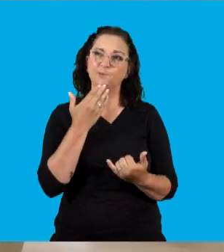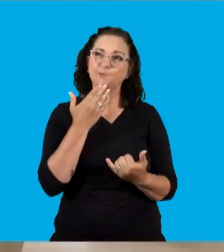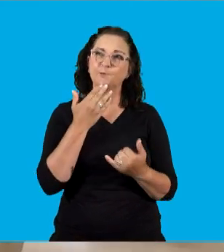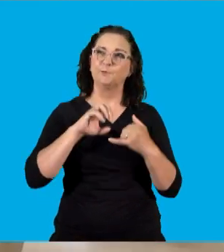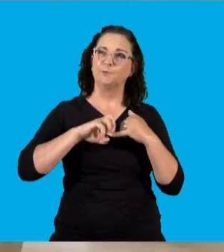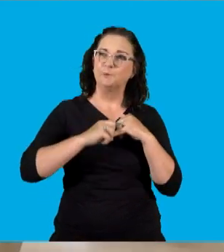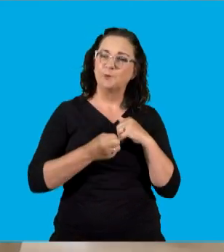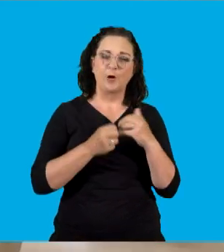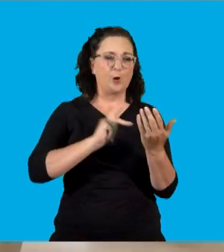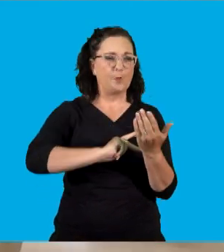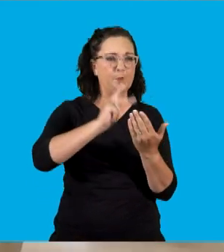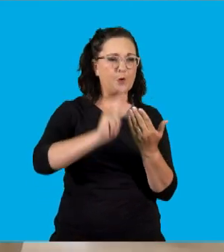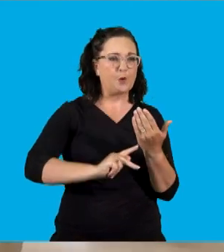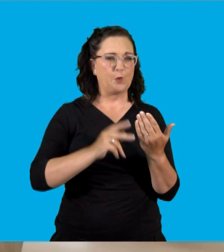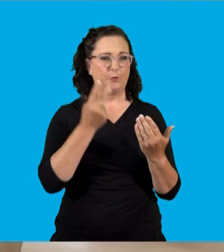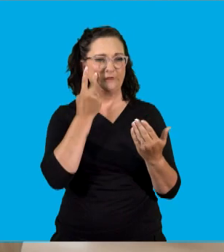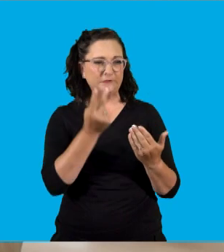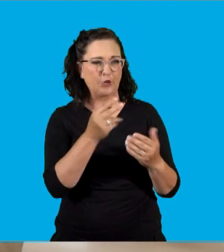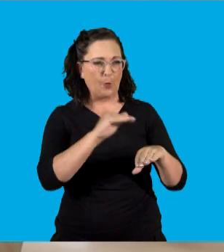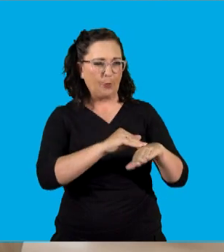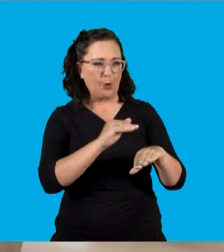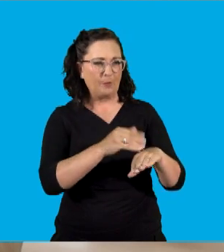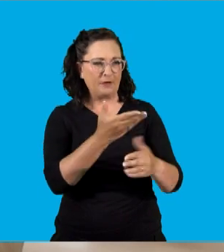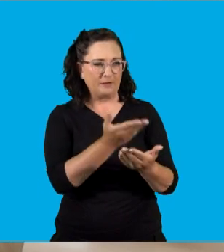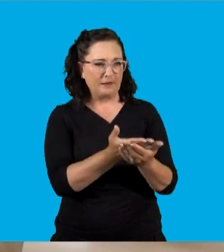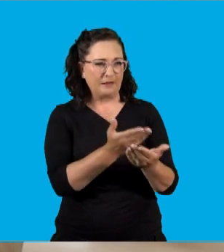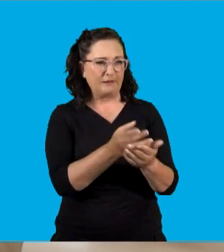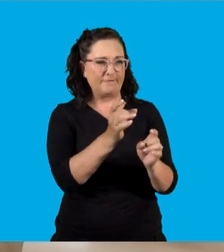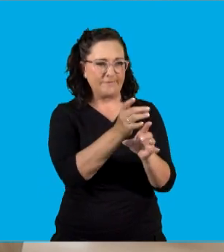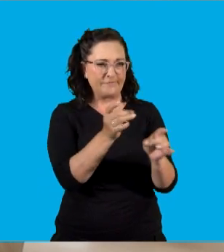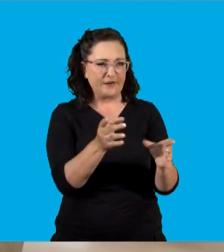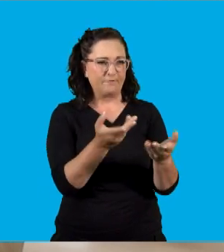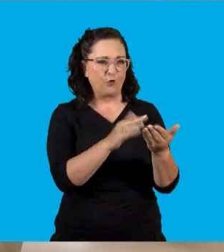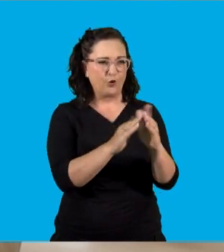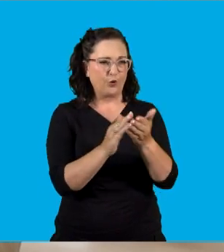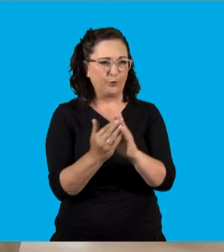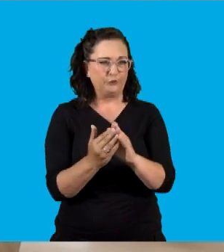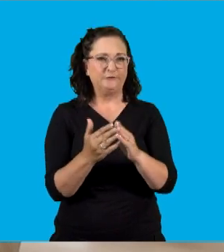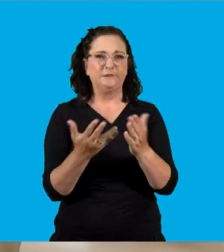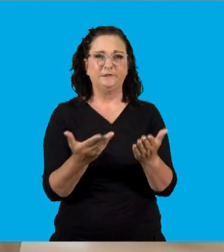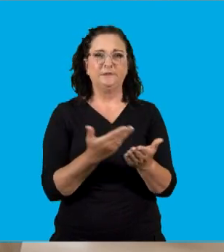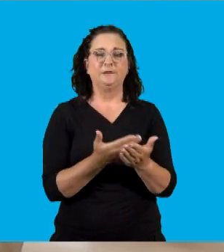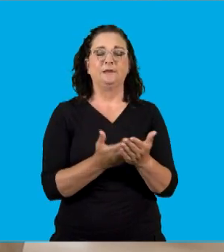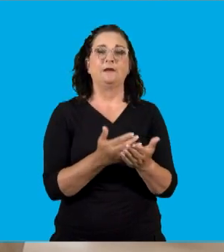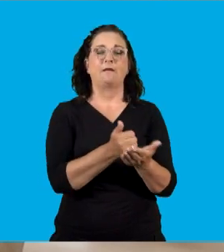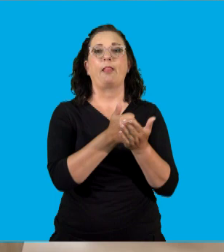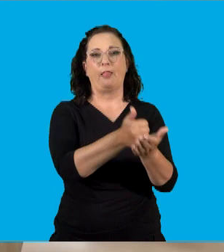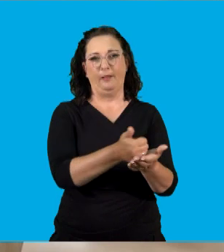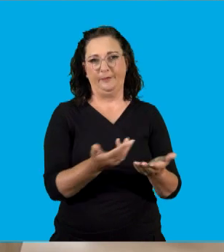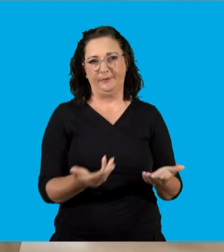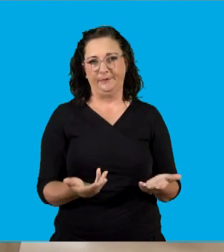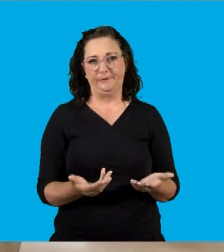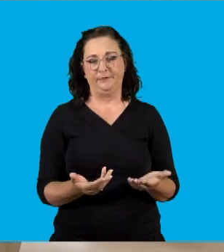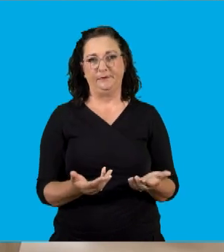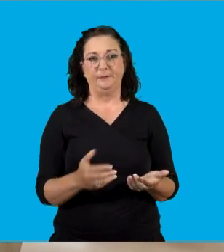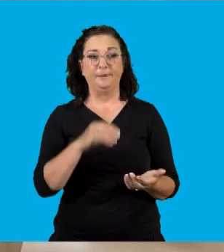up with programs that are going to alleviate the socio-economic issues that are affecting communities that they operate in.